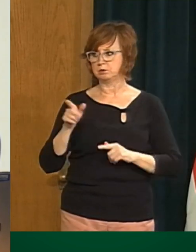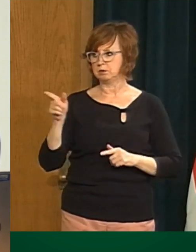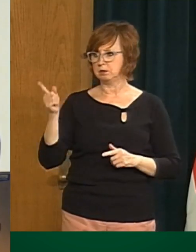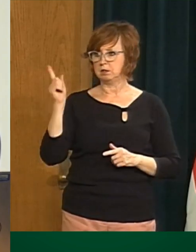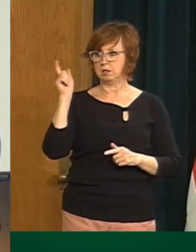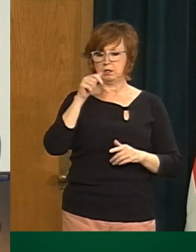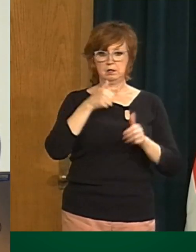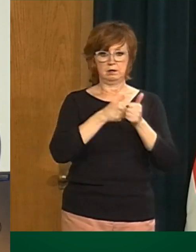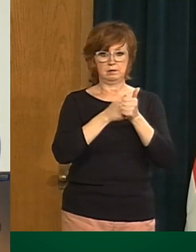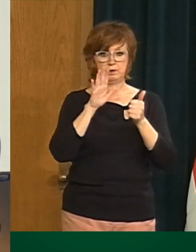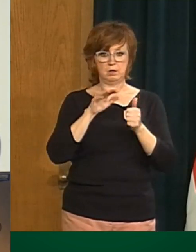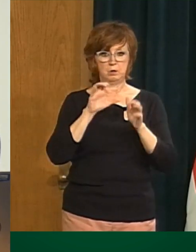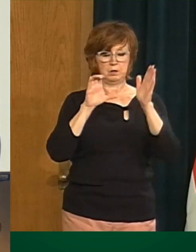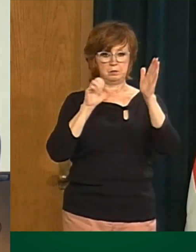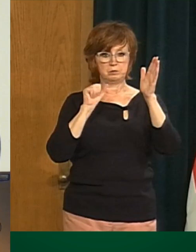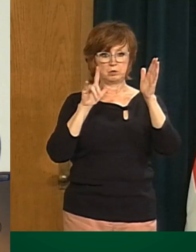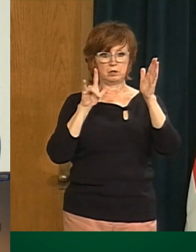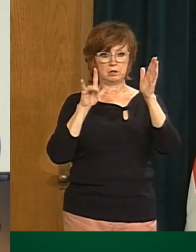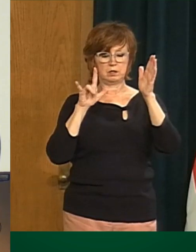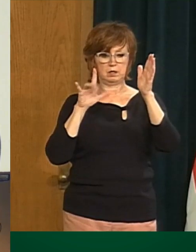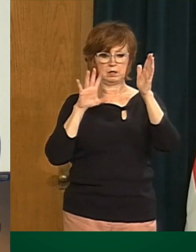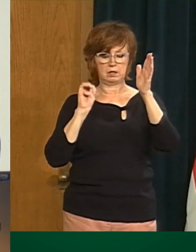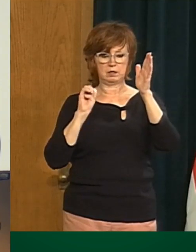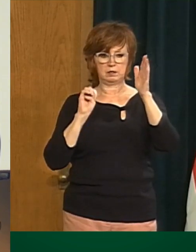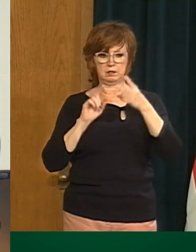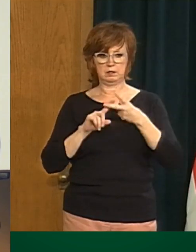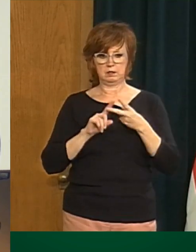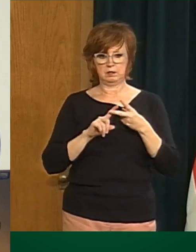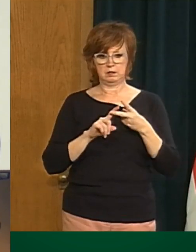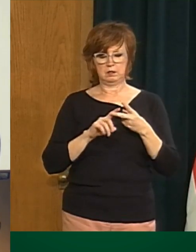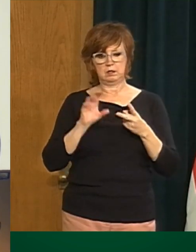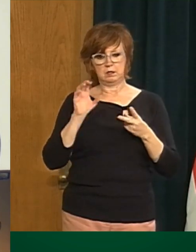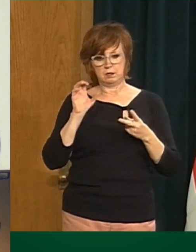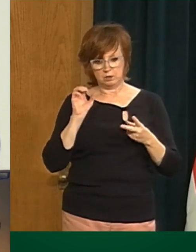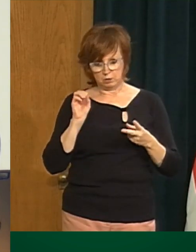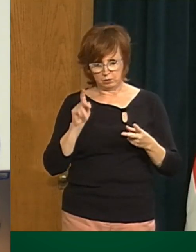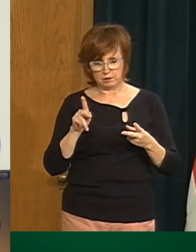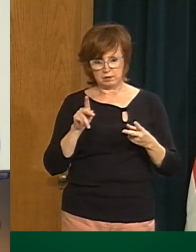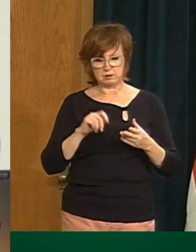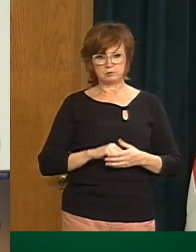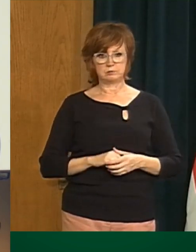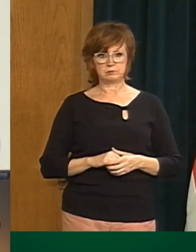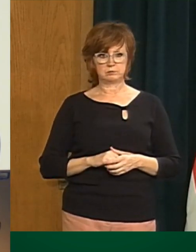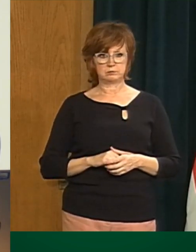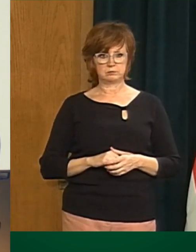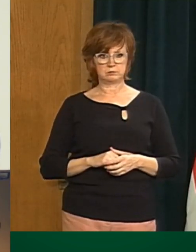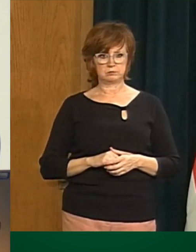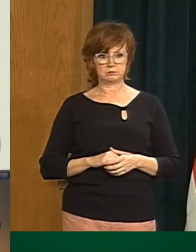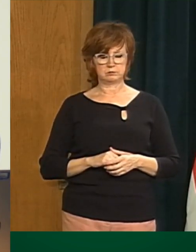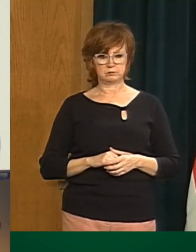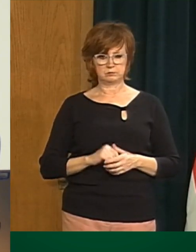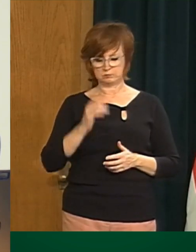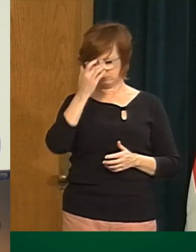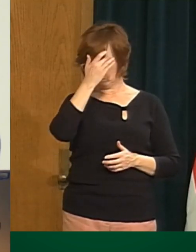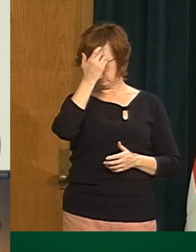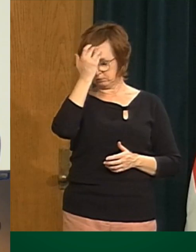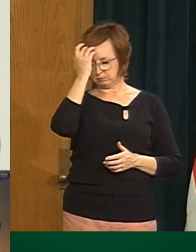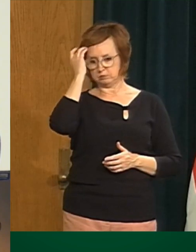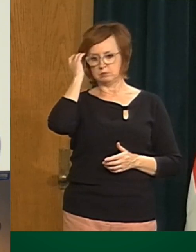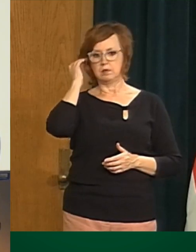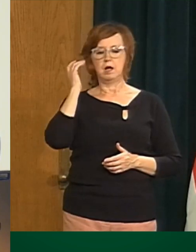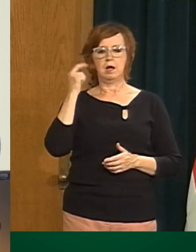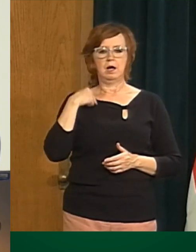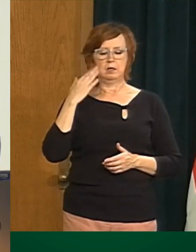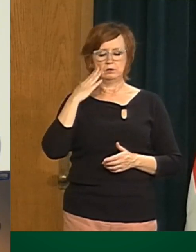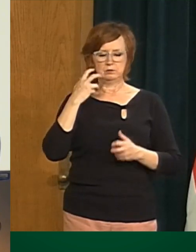Carlisle? I guess this might be a bit more of a semantic question, but I know I'm referring to the province's curve as a whole. At